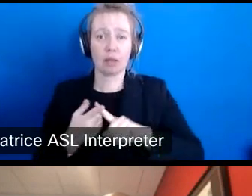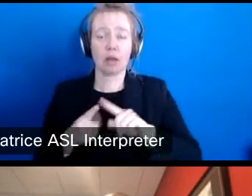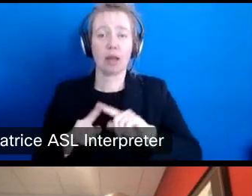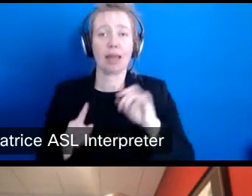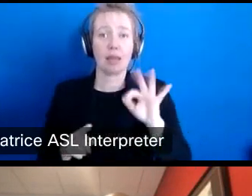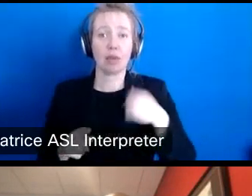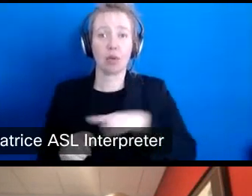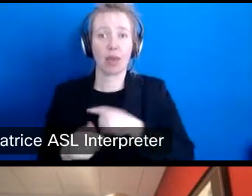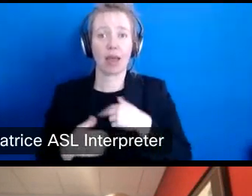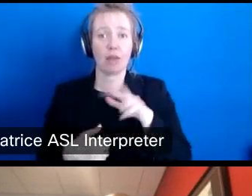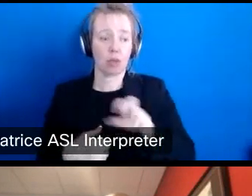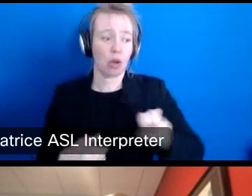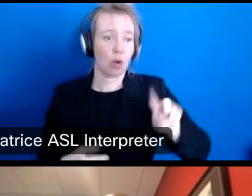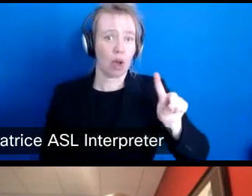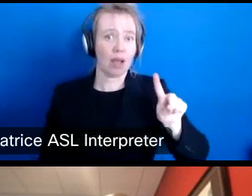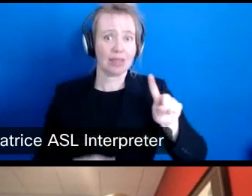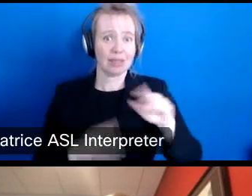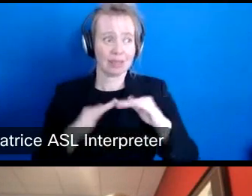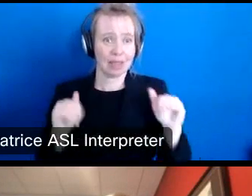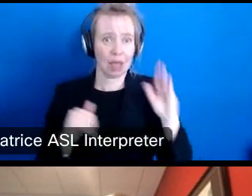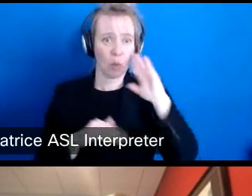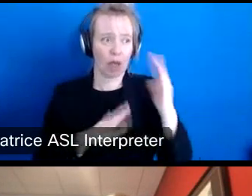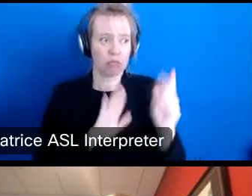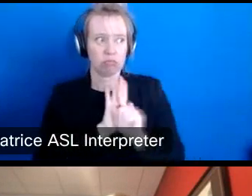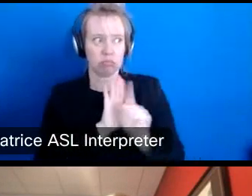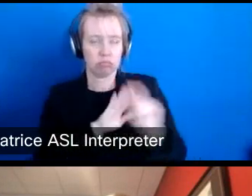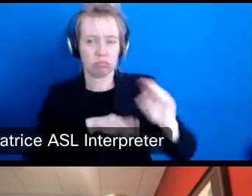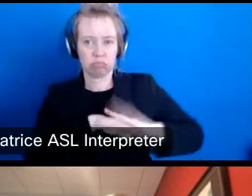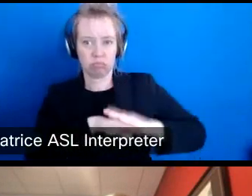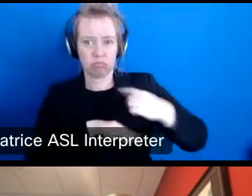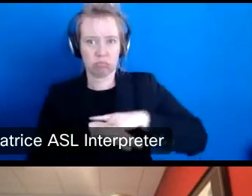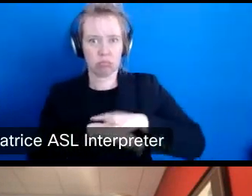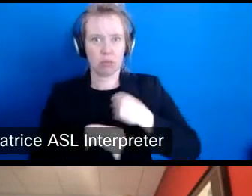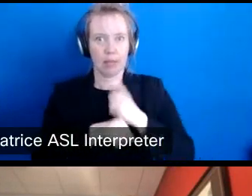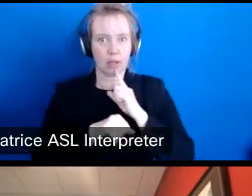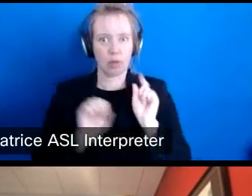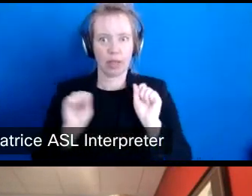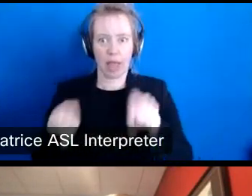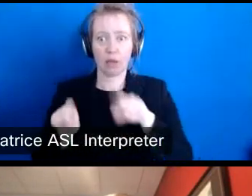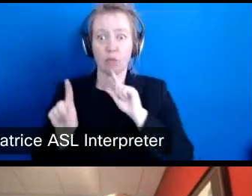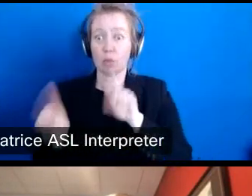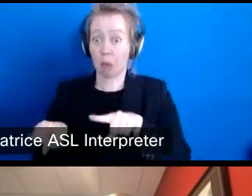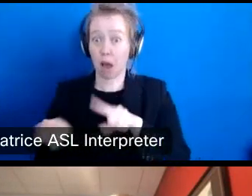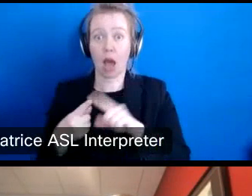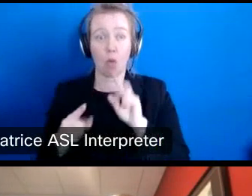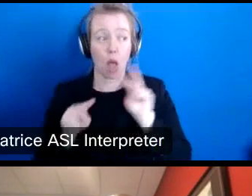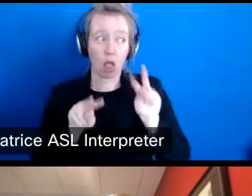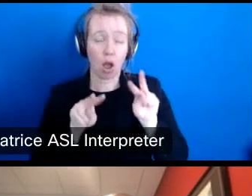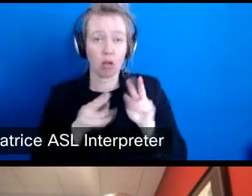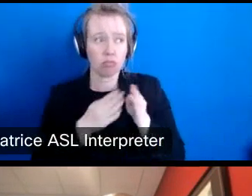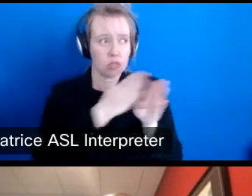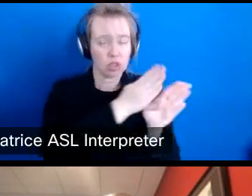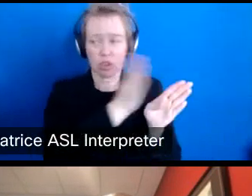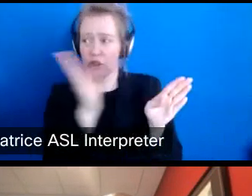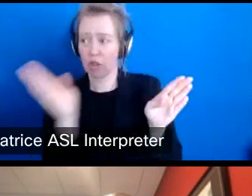we have it in the 311 system, it will alert us, and that will hold us accountable to make sure we're able to respond. And like I said, we are looking at just overall service